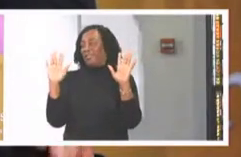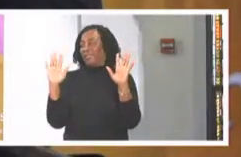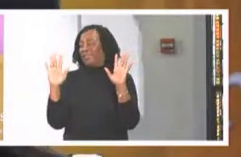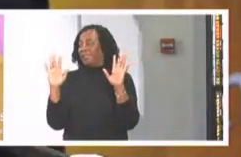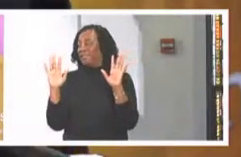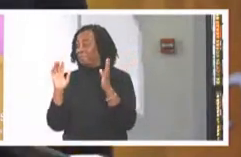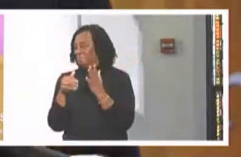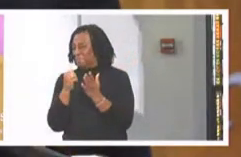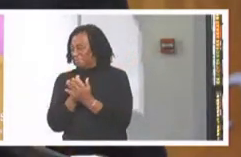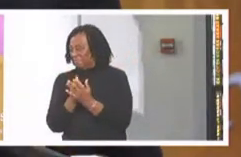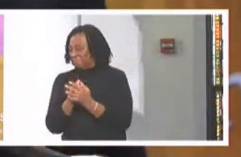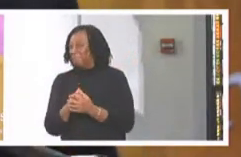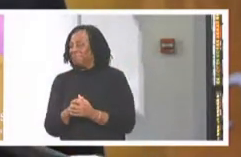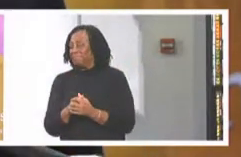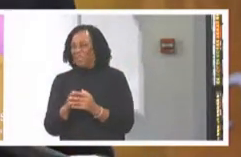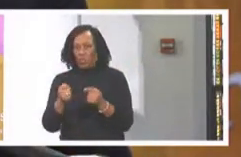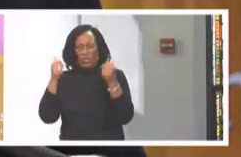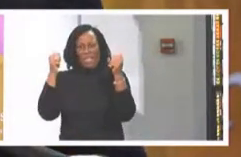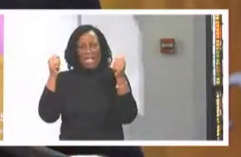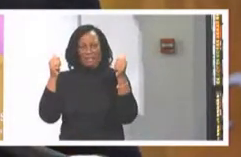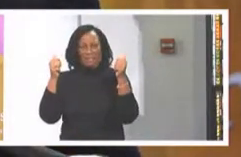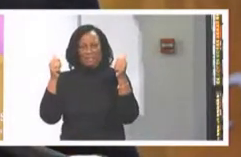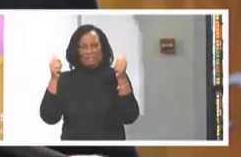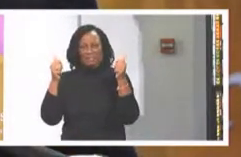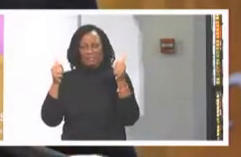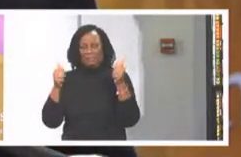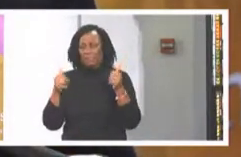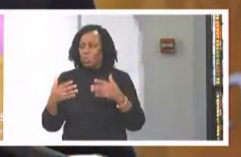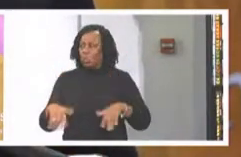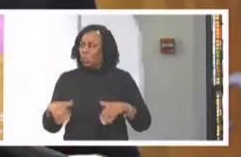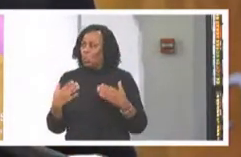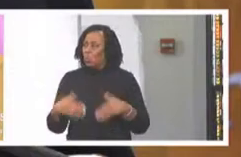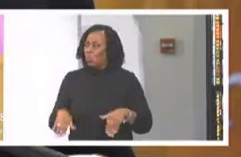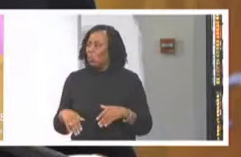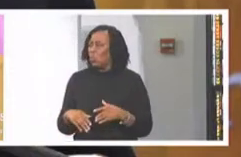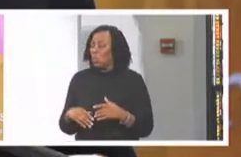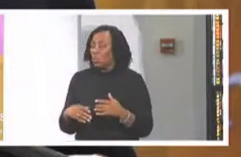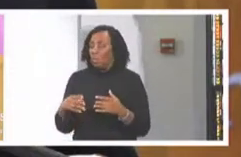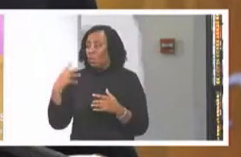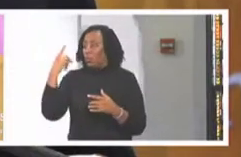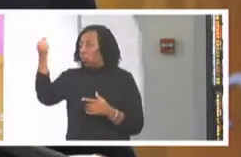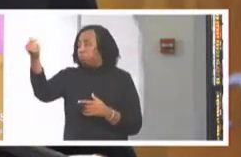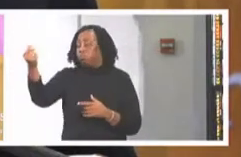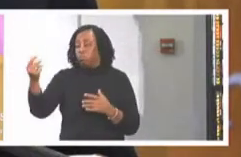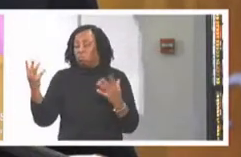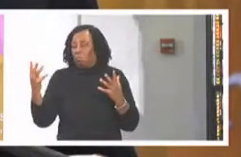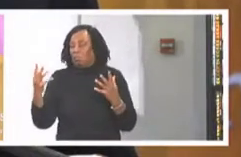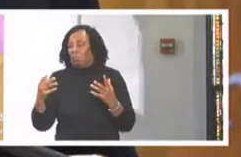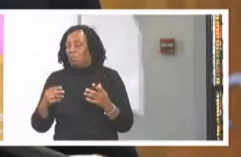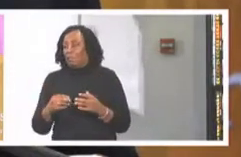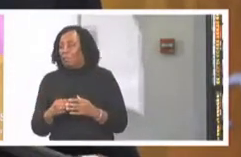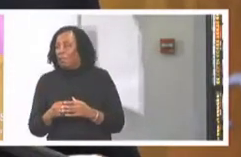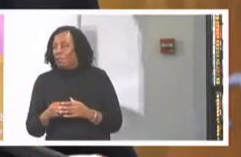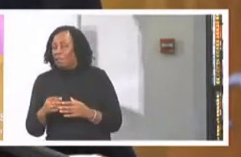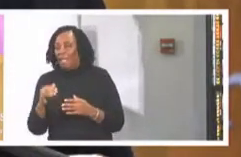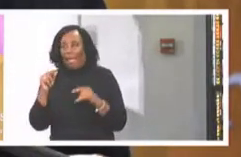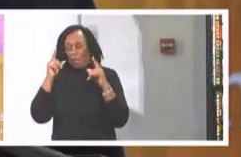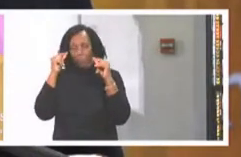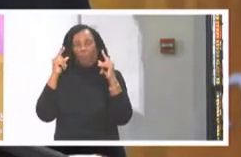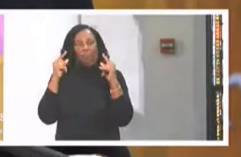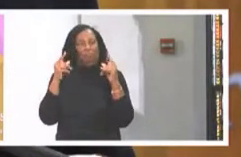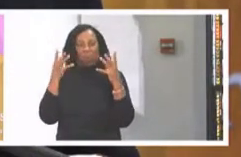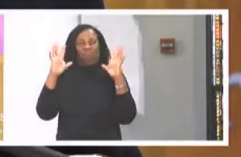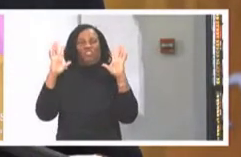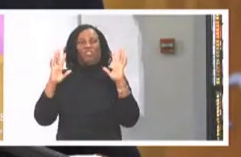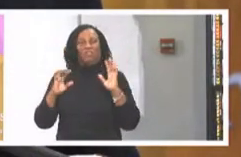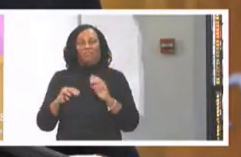Now, it went by fast. It went by really fast. I don't know where it went. It's like a couple of blinks and it was behind